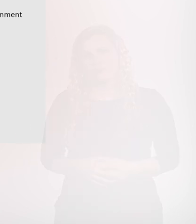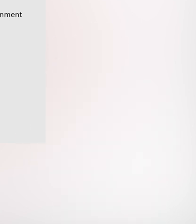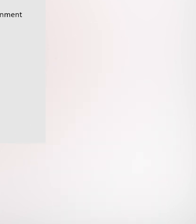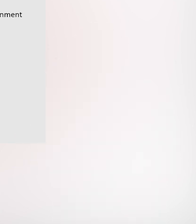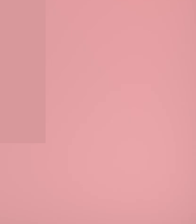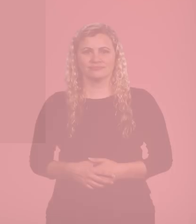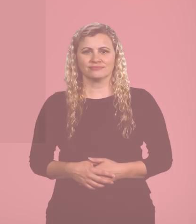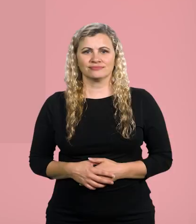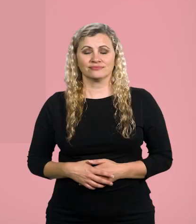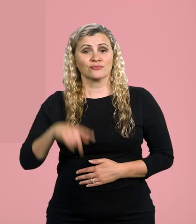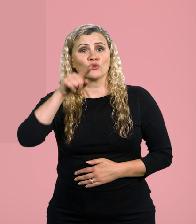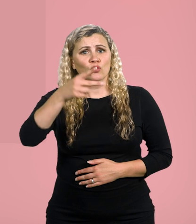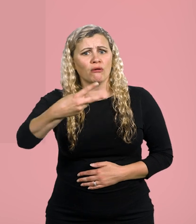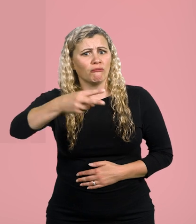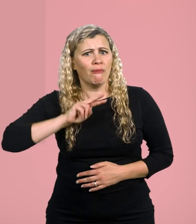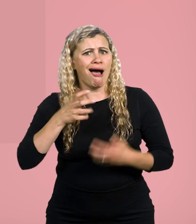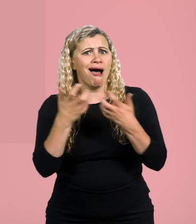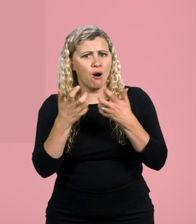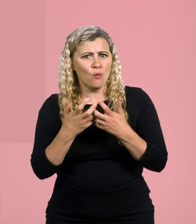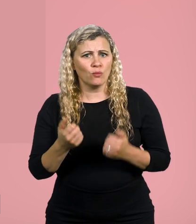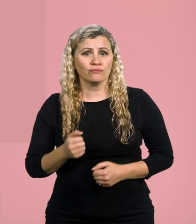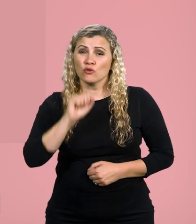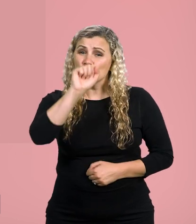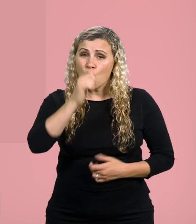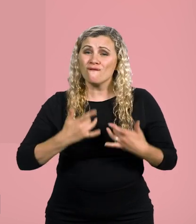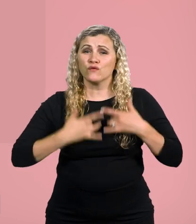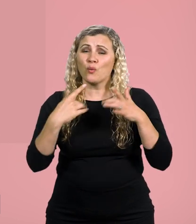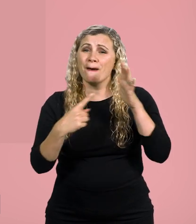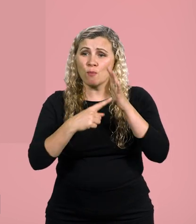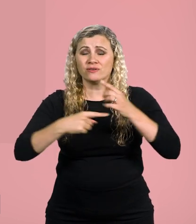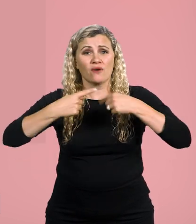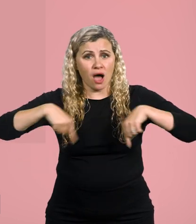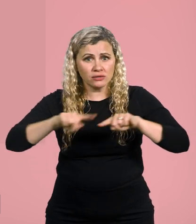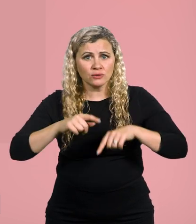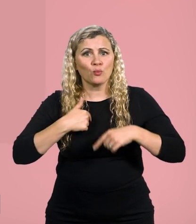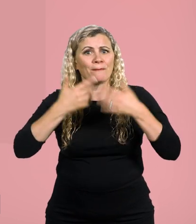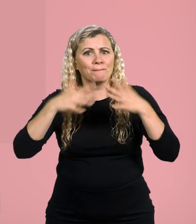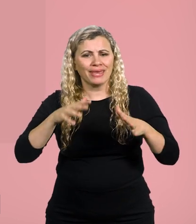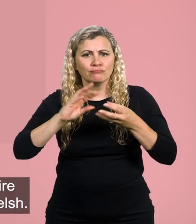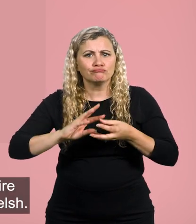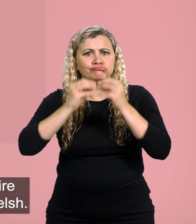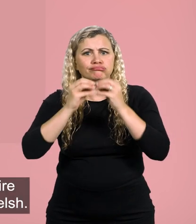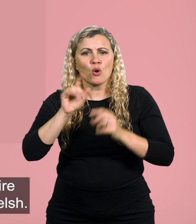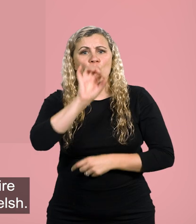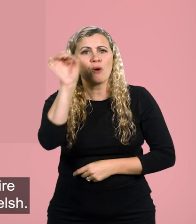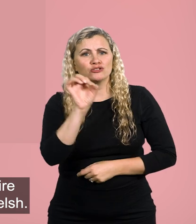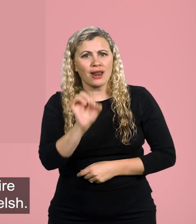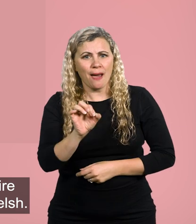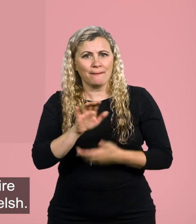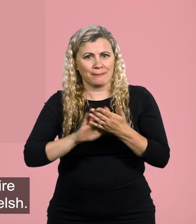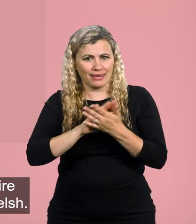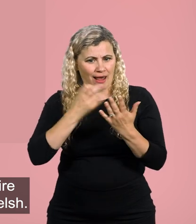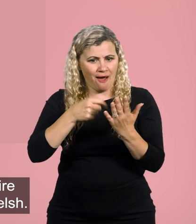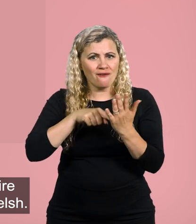health how to respond your views are important to us we have